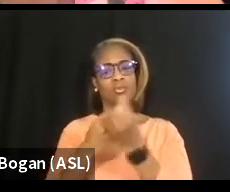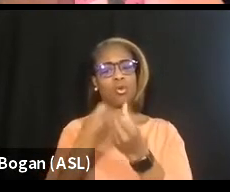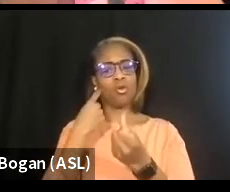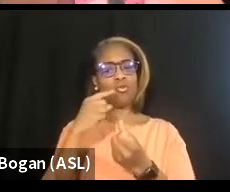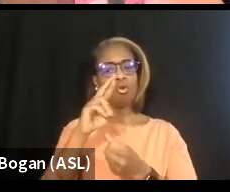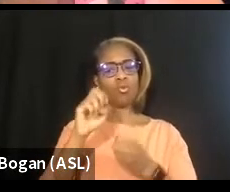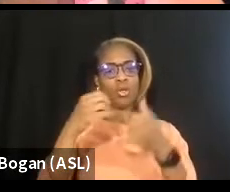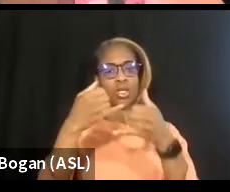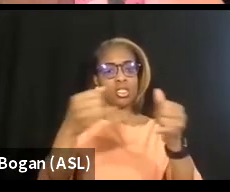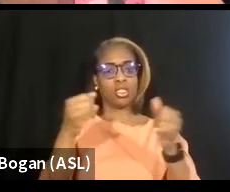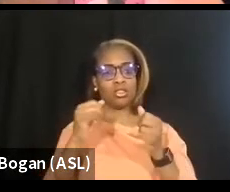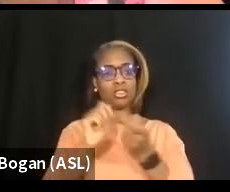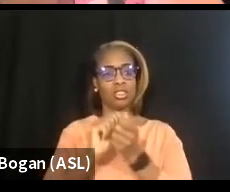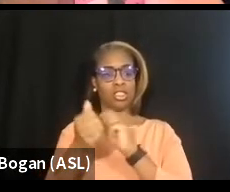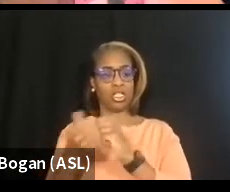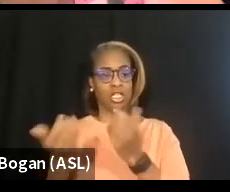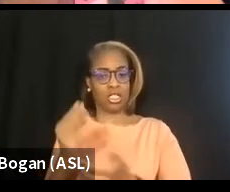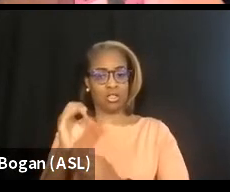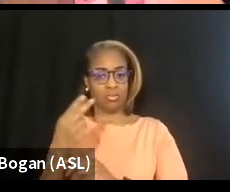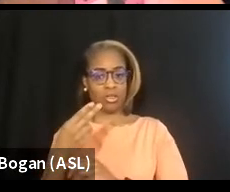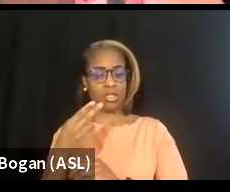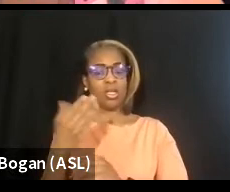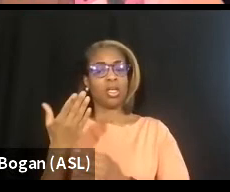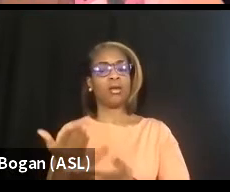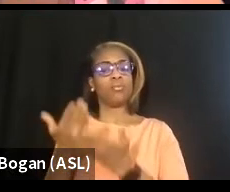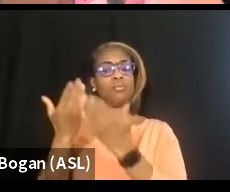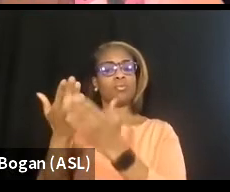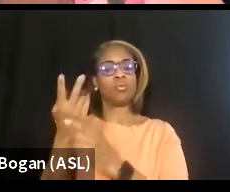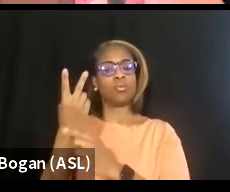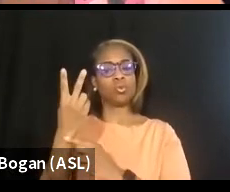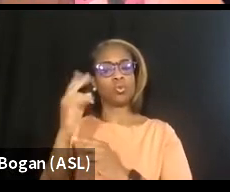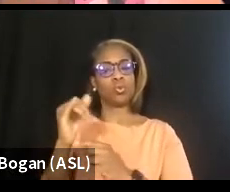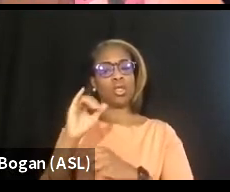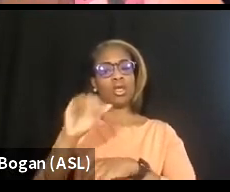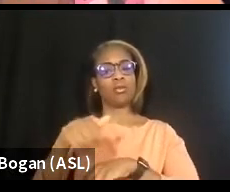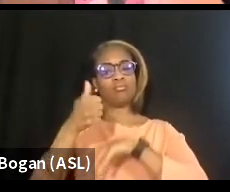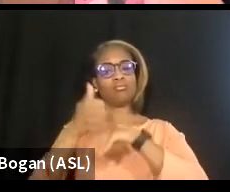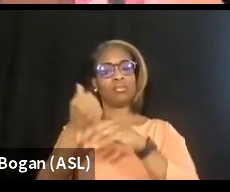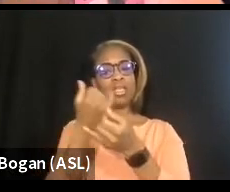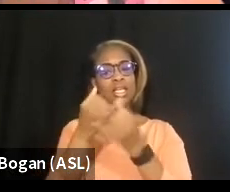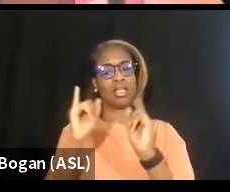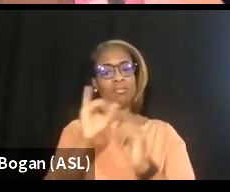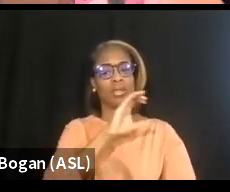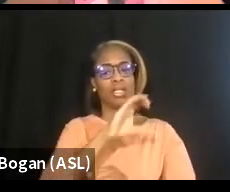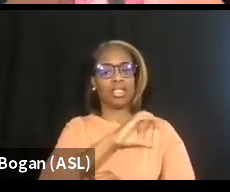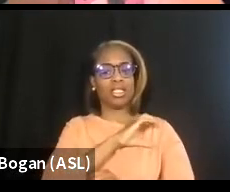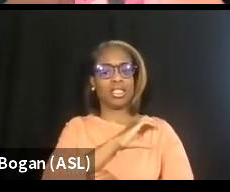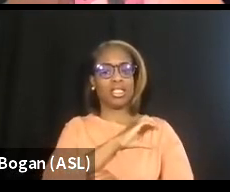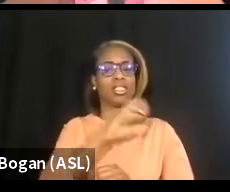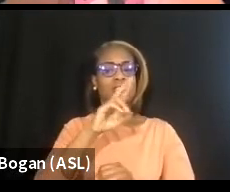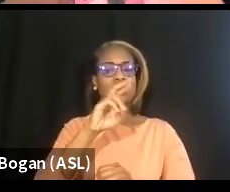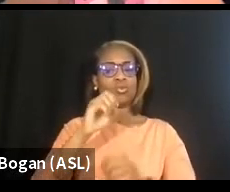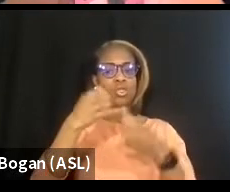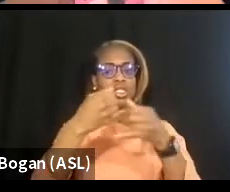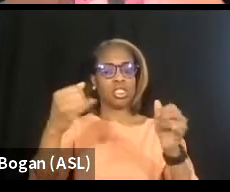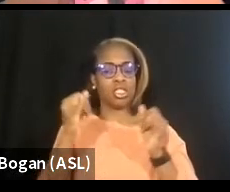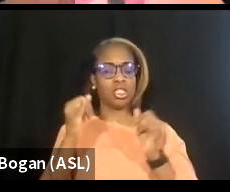Michigan, and especially Proposal 2, which created the Independent Citizens Redistricting